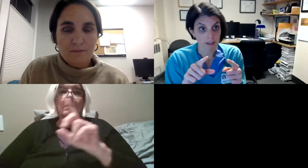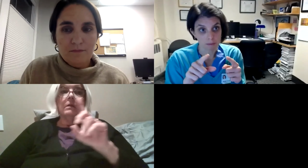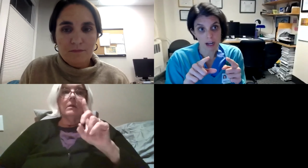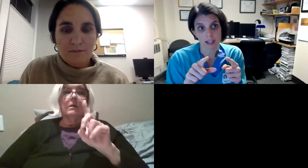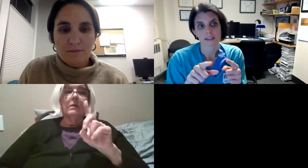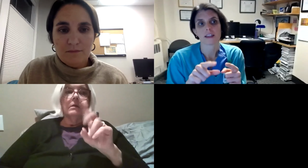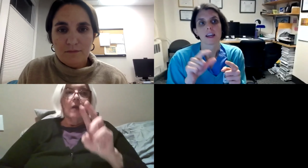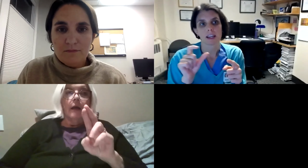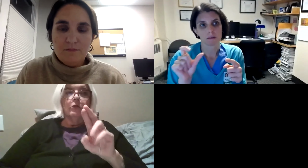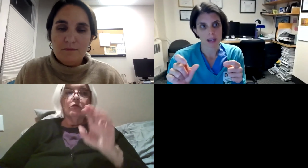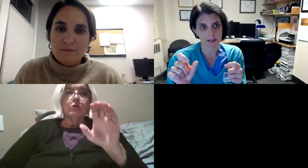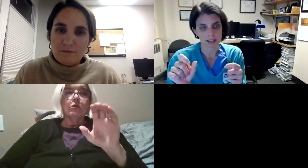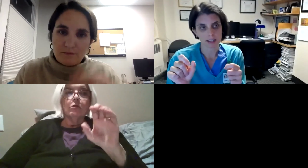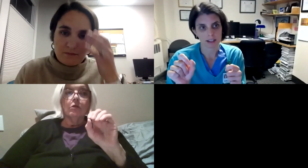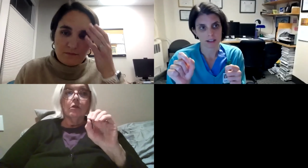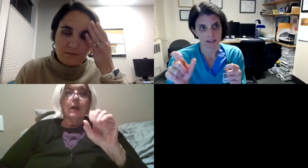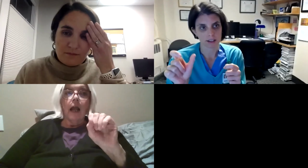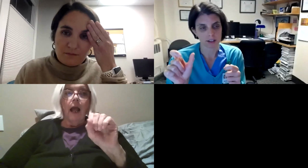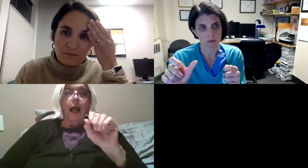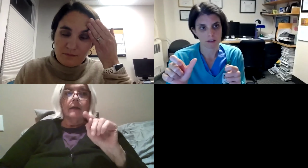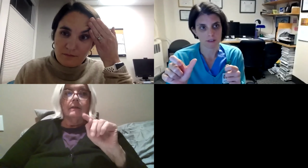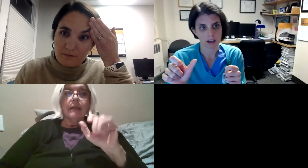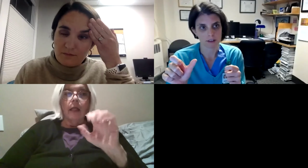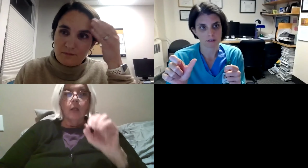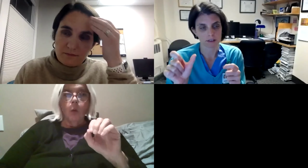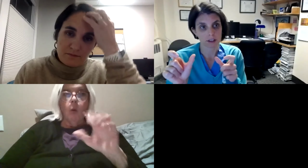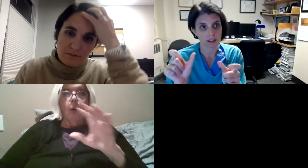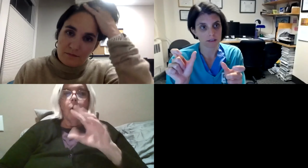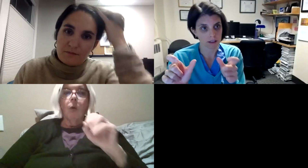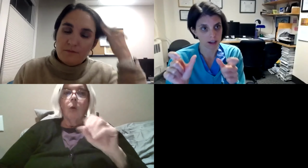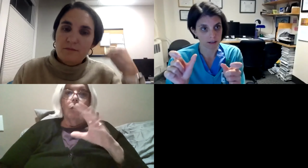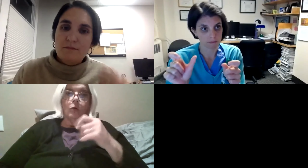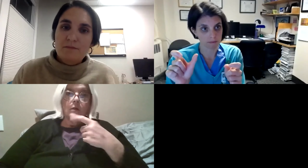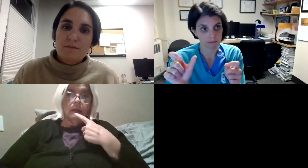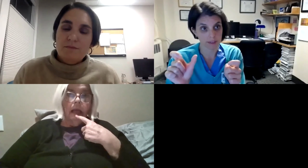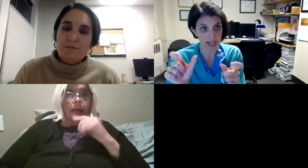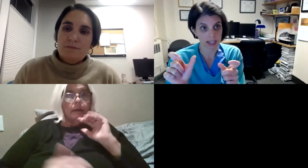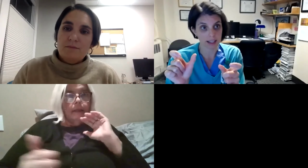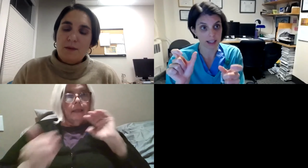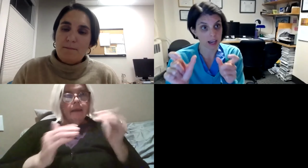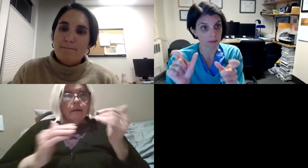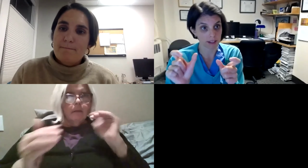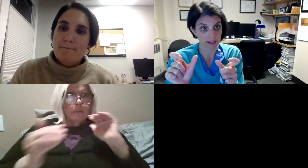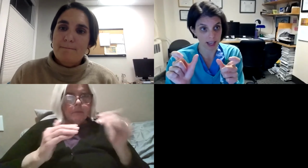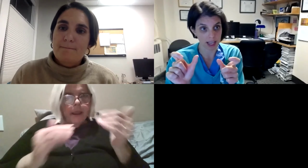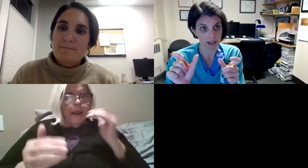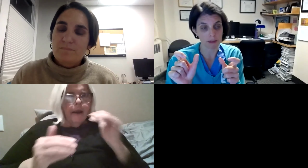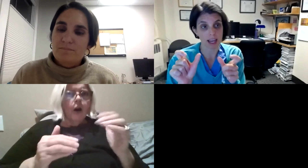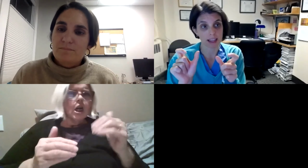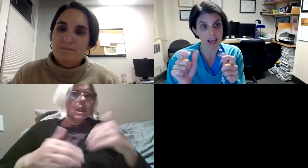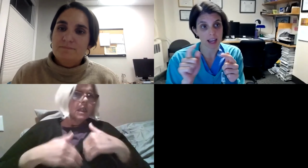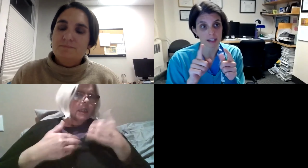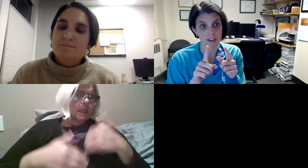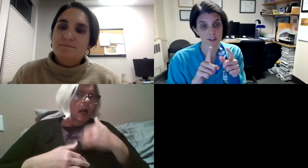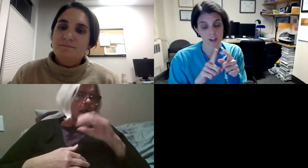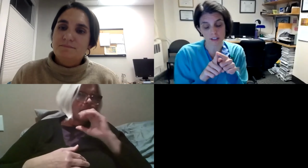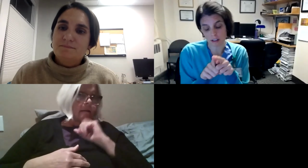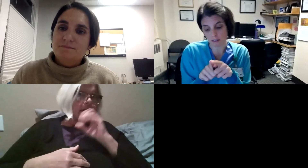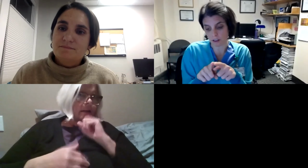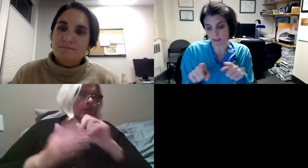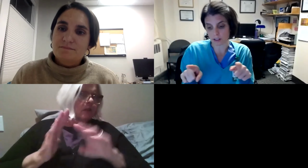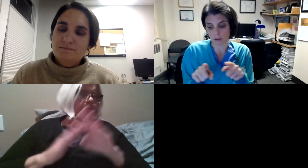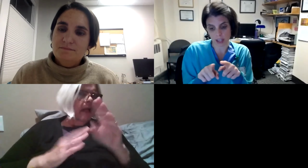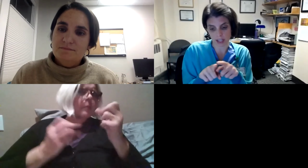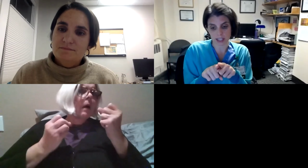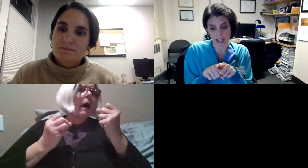antibody response and compared it to the 16 to 25-year-old data, that was the same. And then just